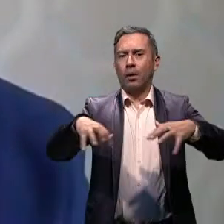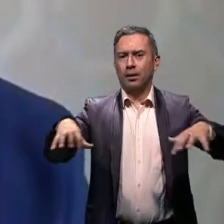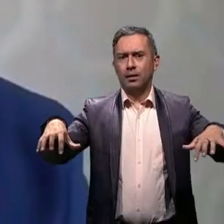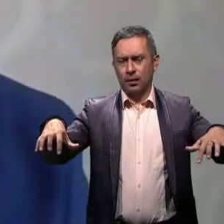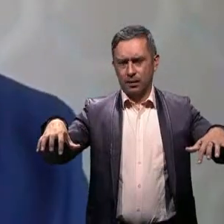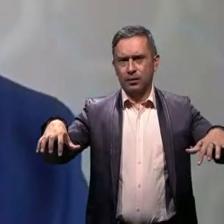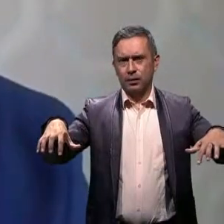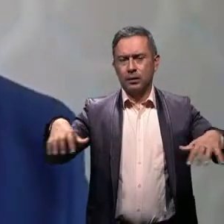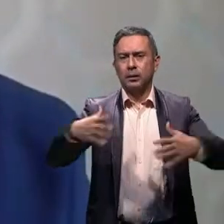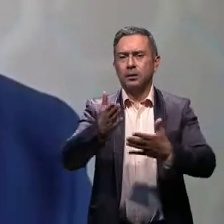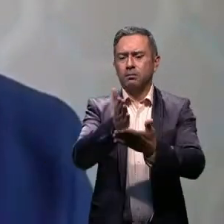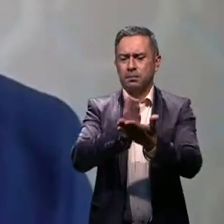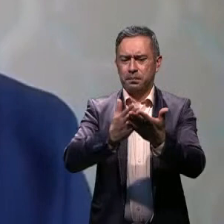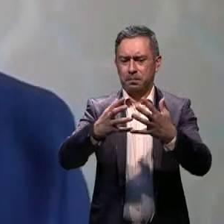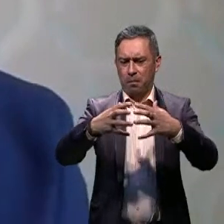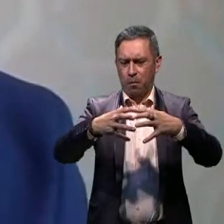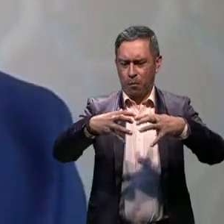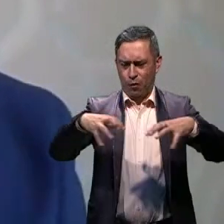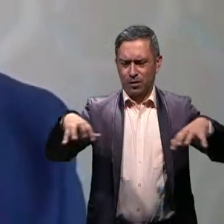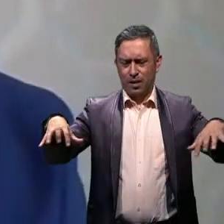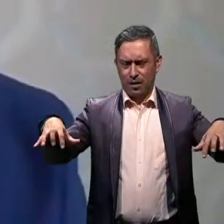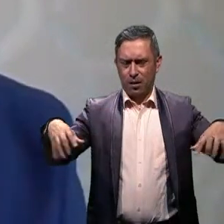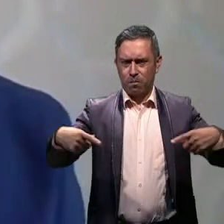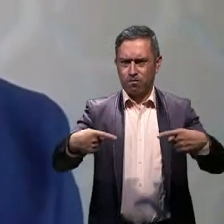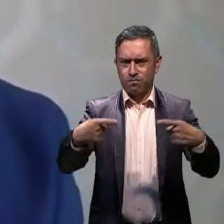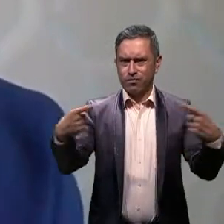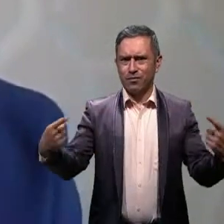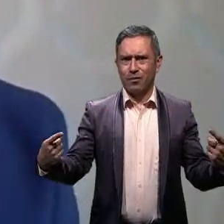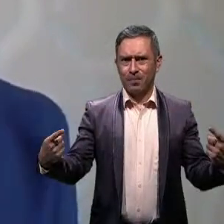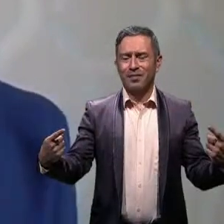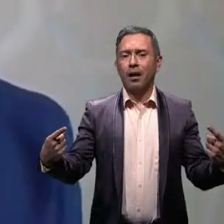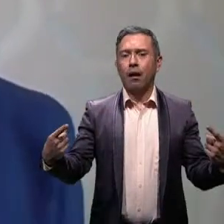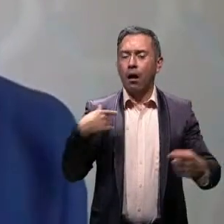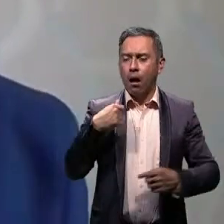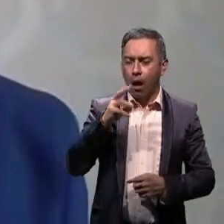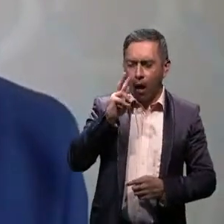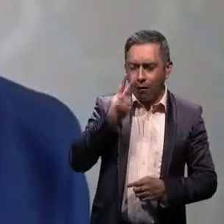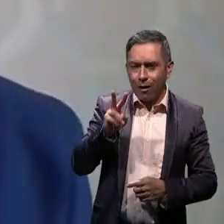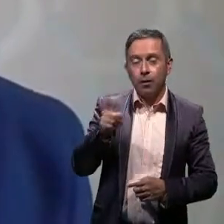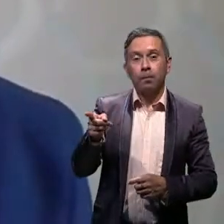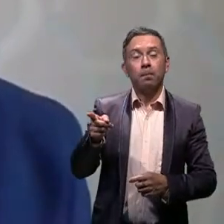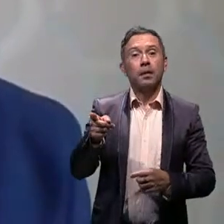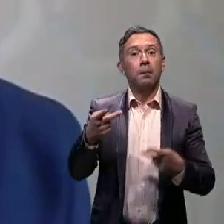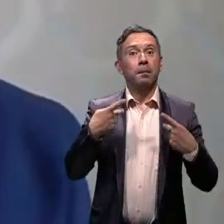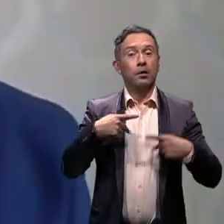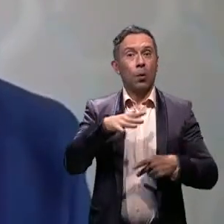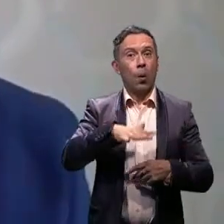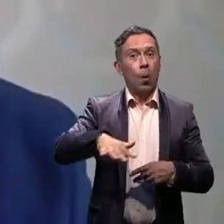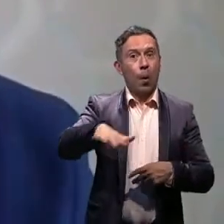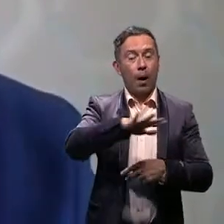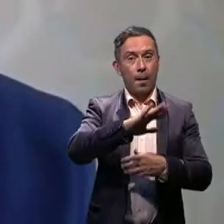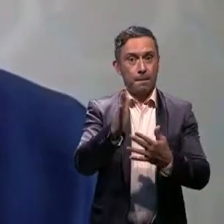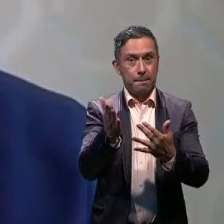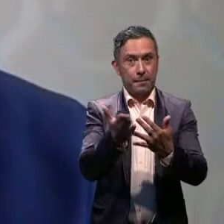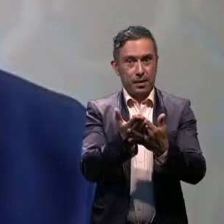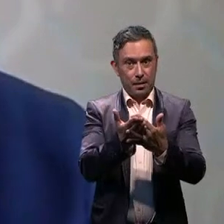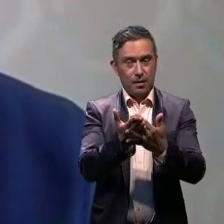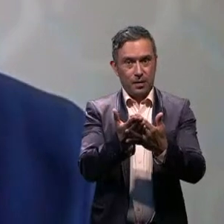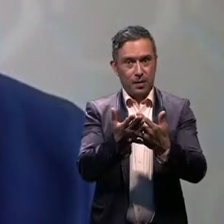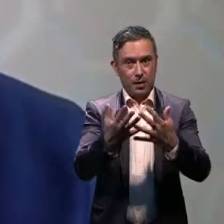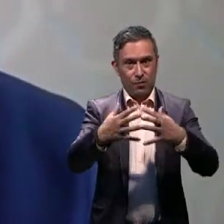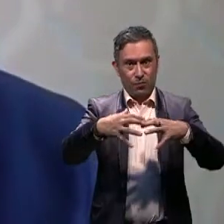In polarized societies, we found out that half of the